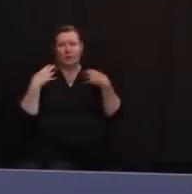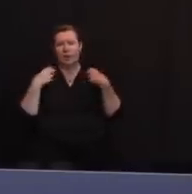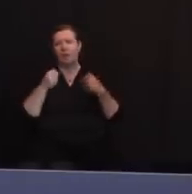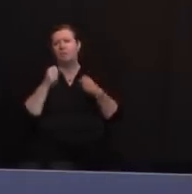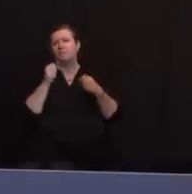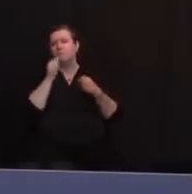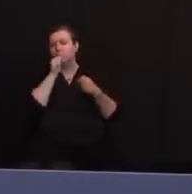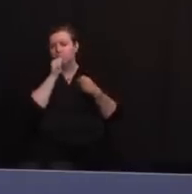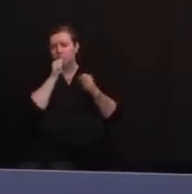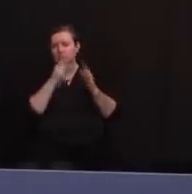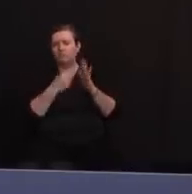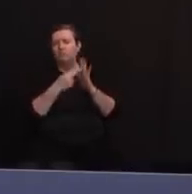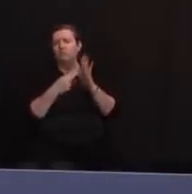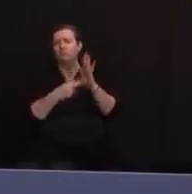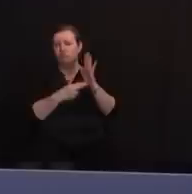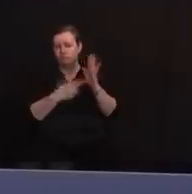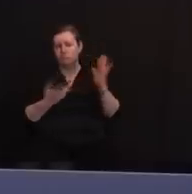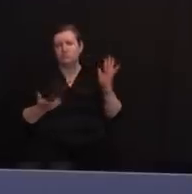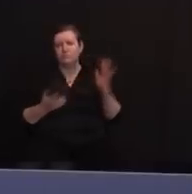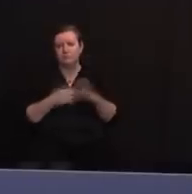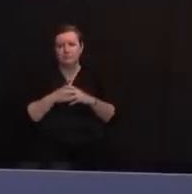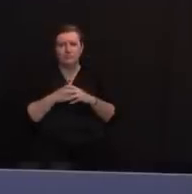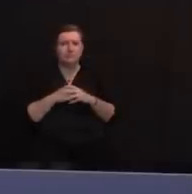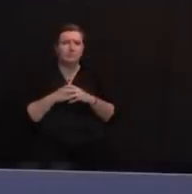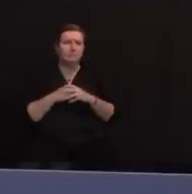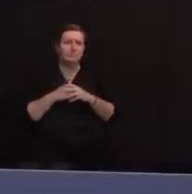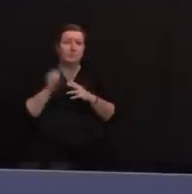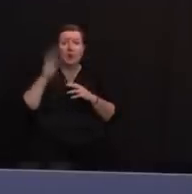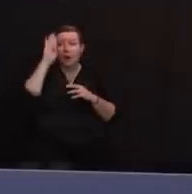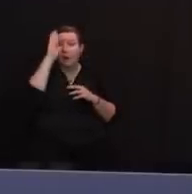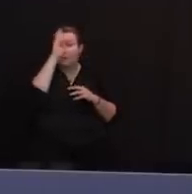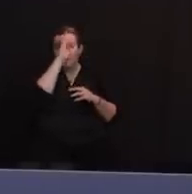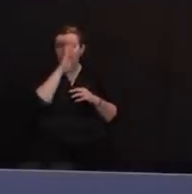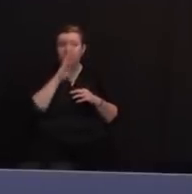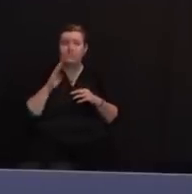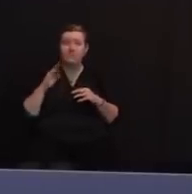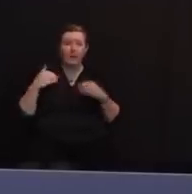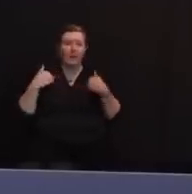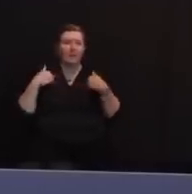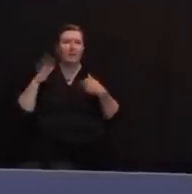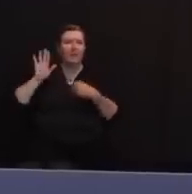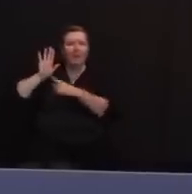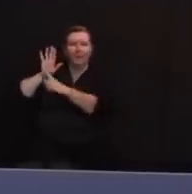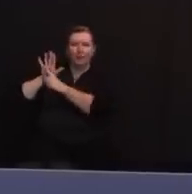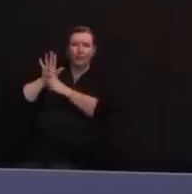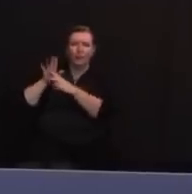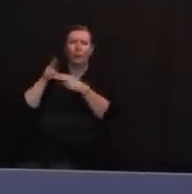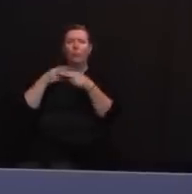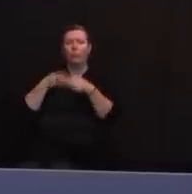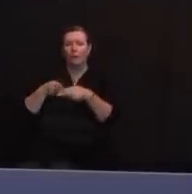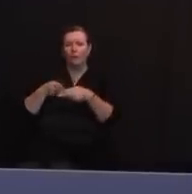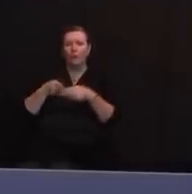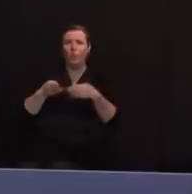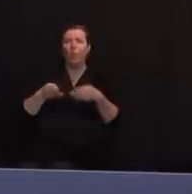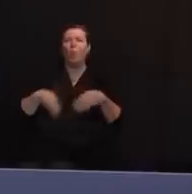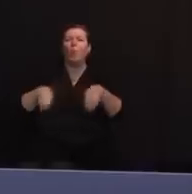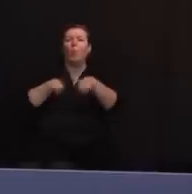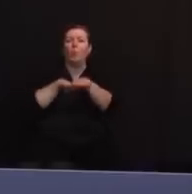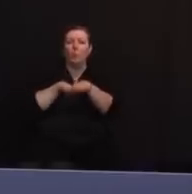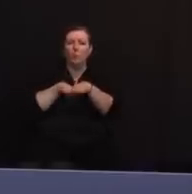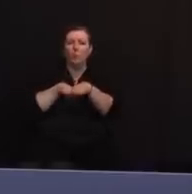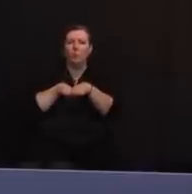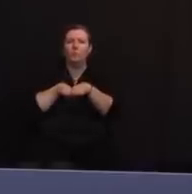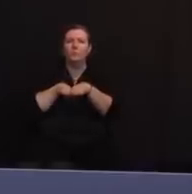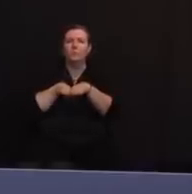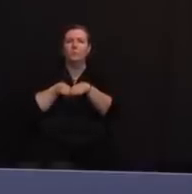pods, they're what we call closed pods right now for their own workers. They were notified yesterday that they can open